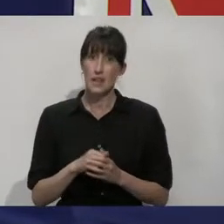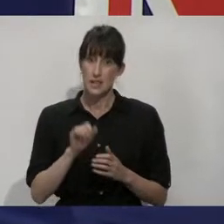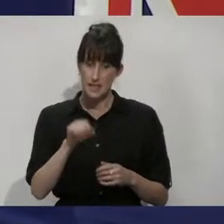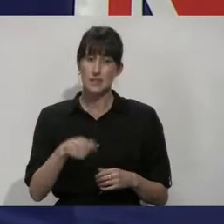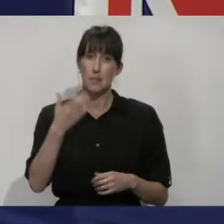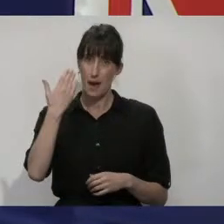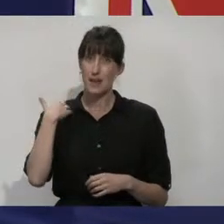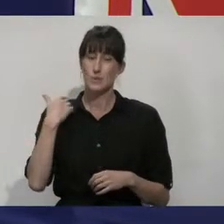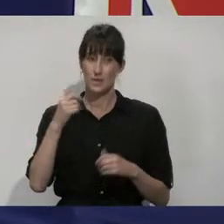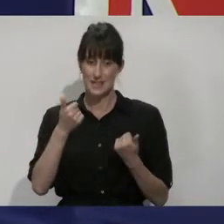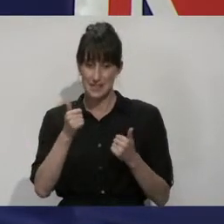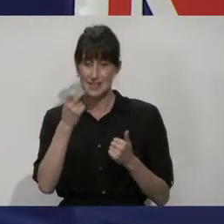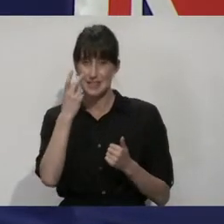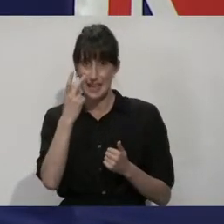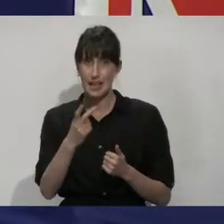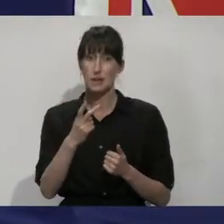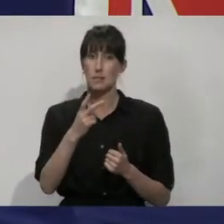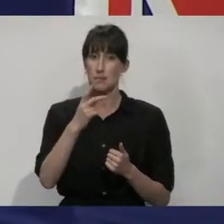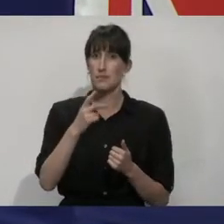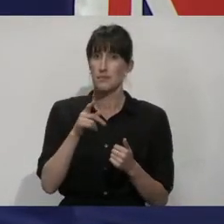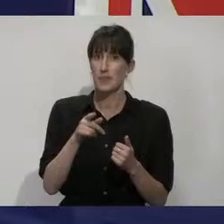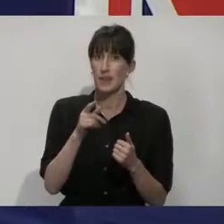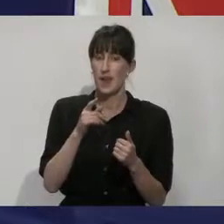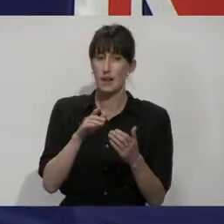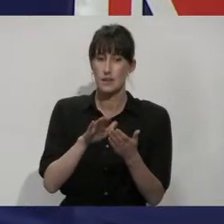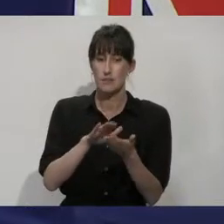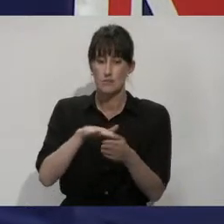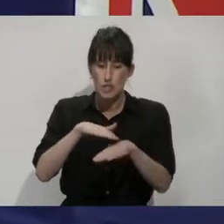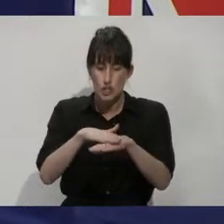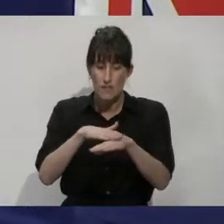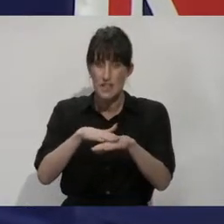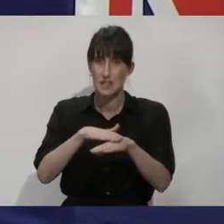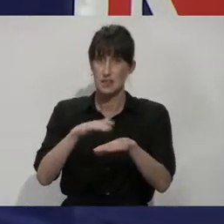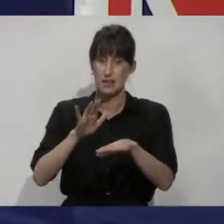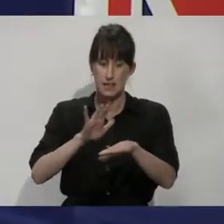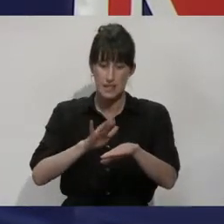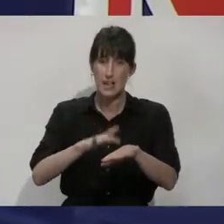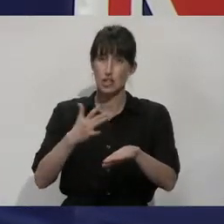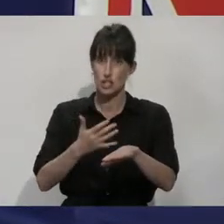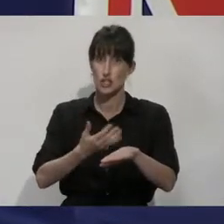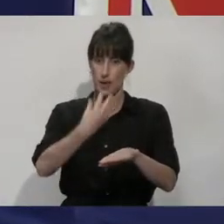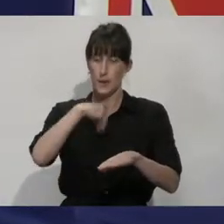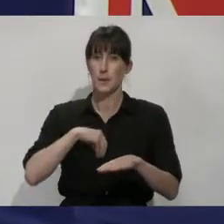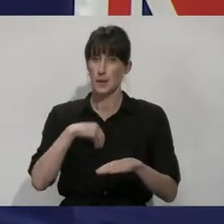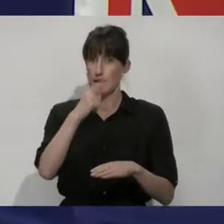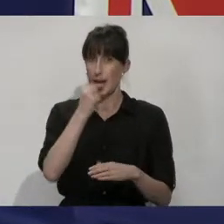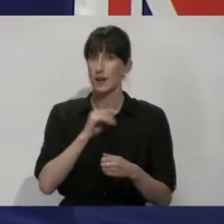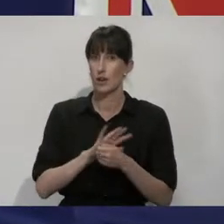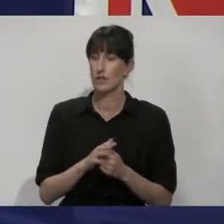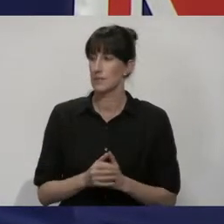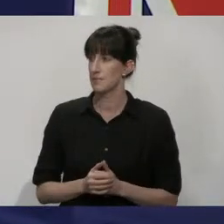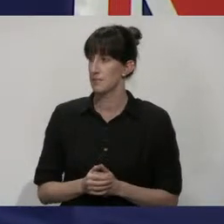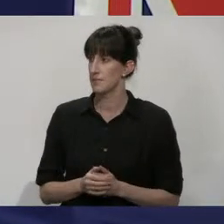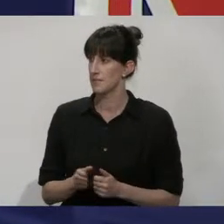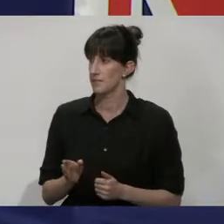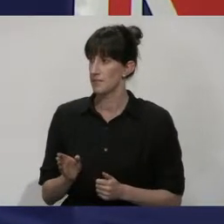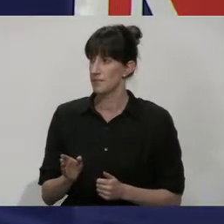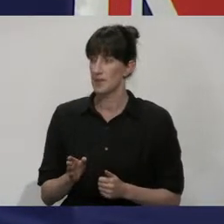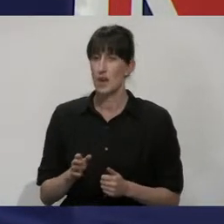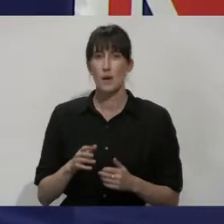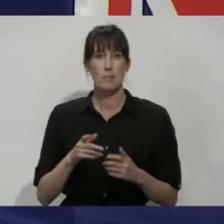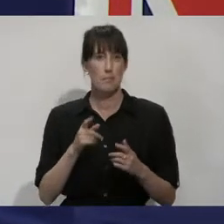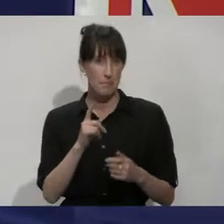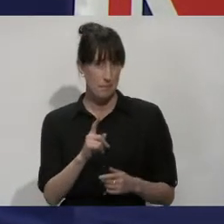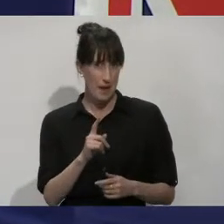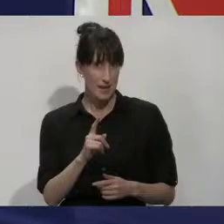it? Because I mean, we've had like the public health advice, for example, when the person who was positive left the MIQ facility and moved to the countdown,